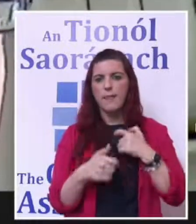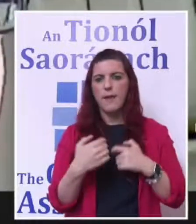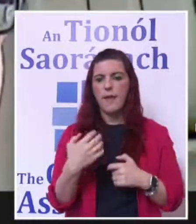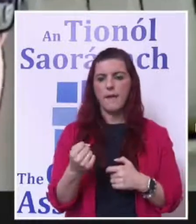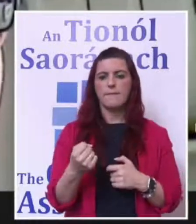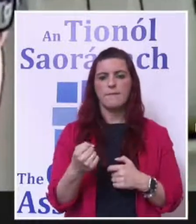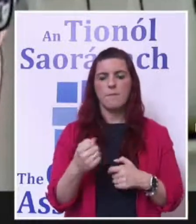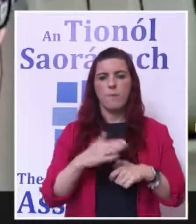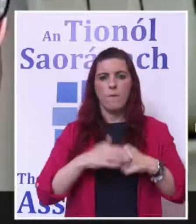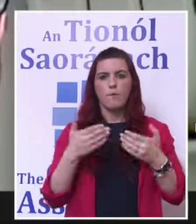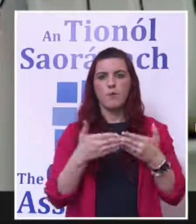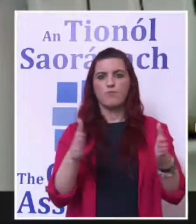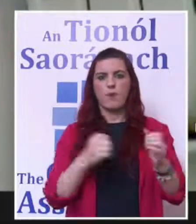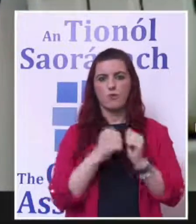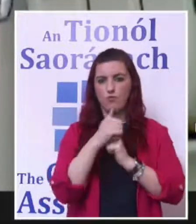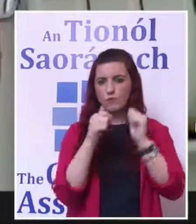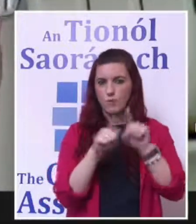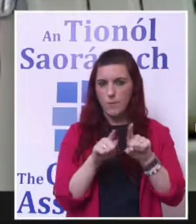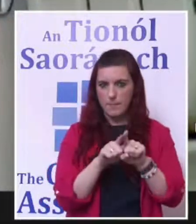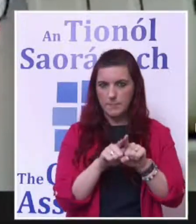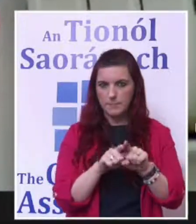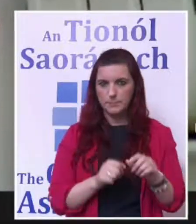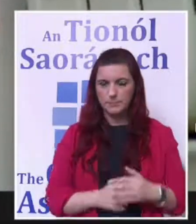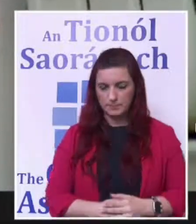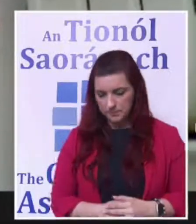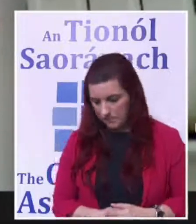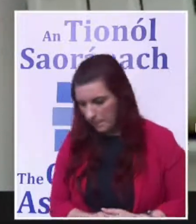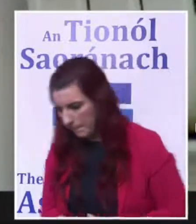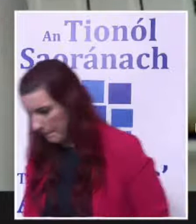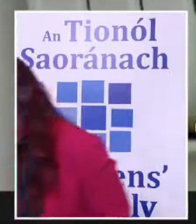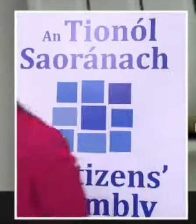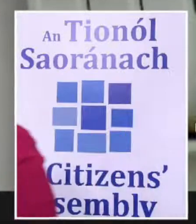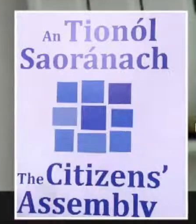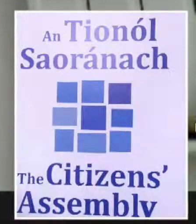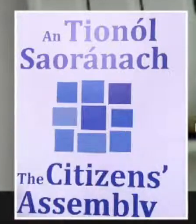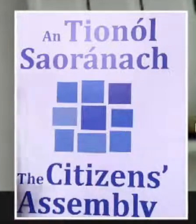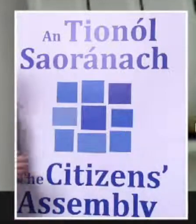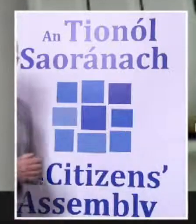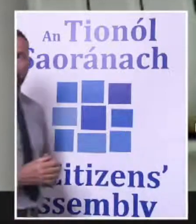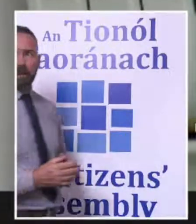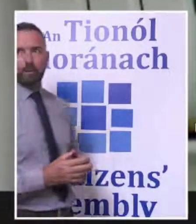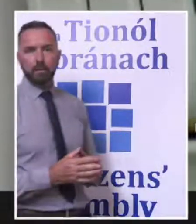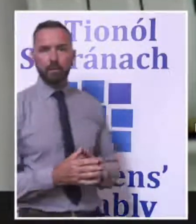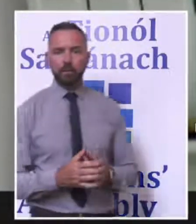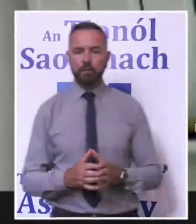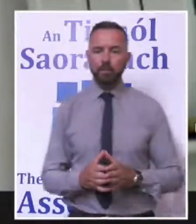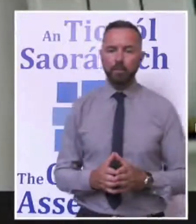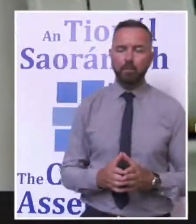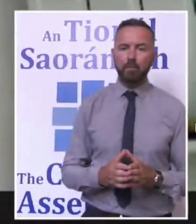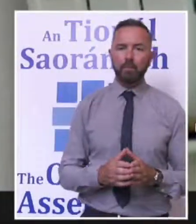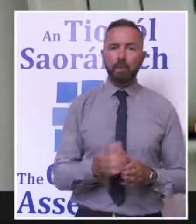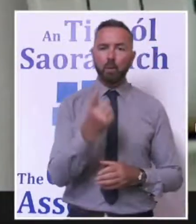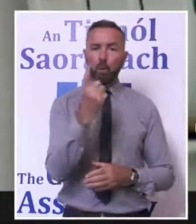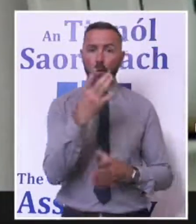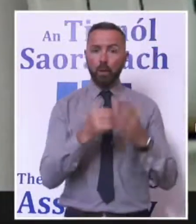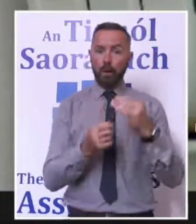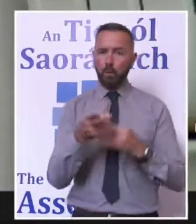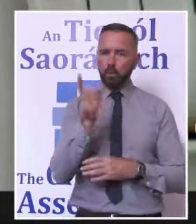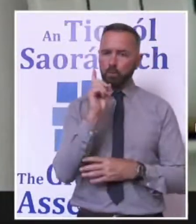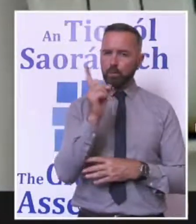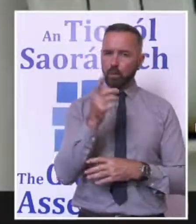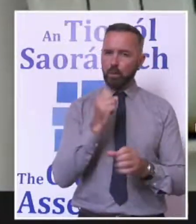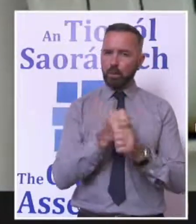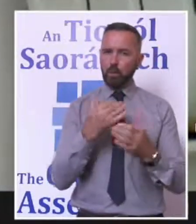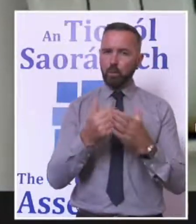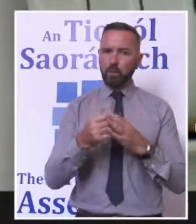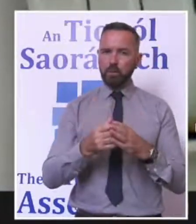the wider structure. The one thing I would absolutely caution against is abolishing the